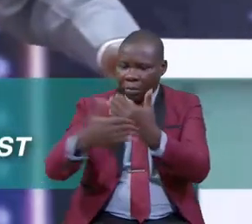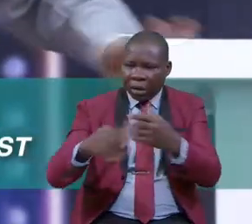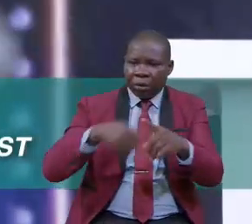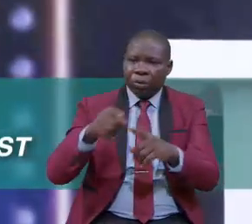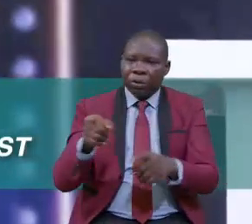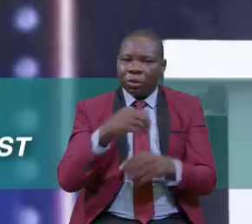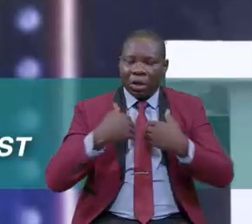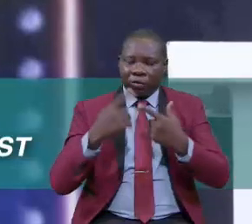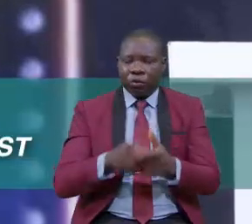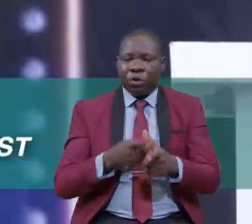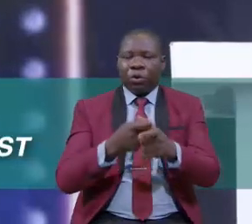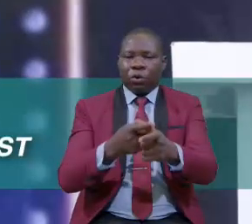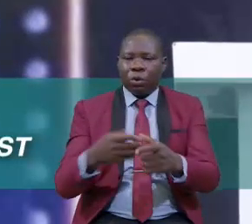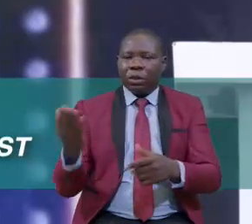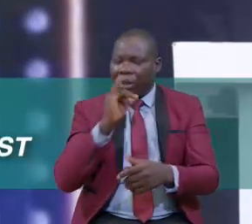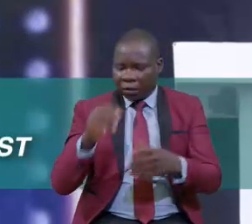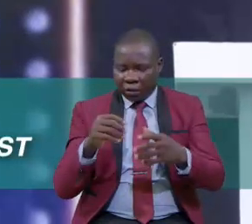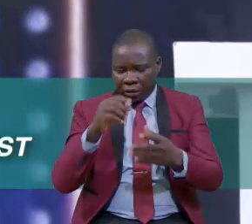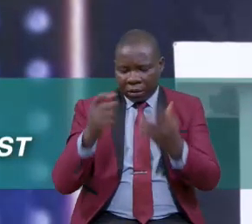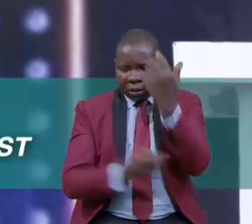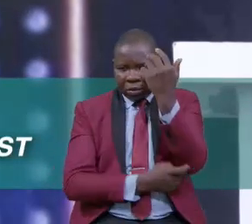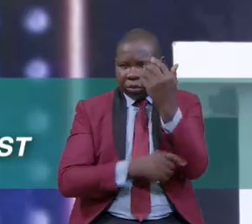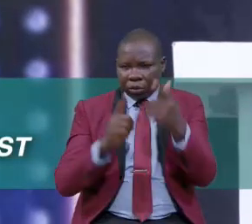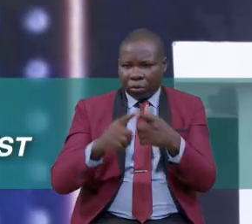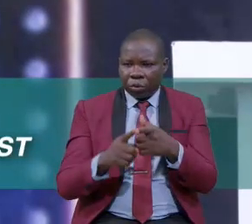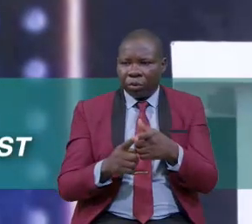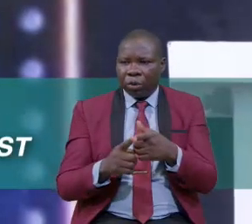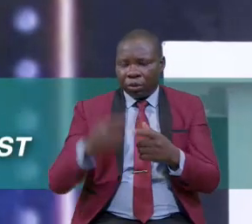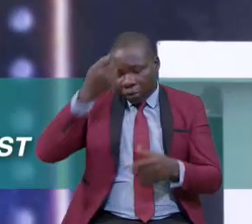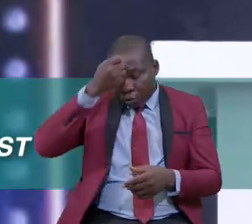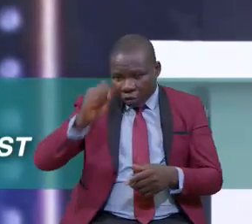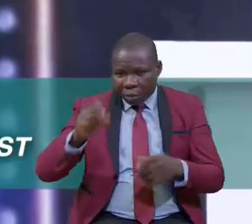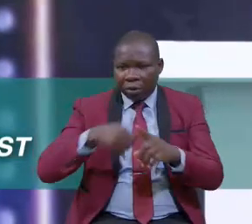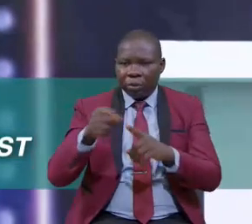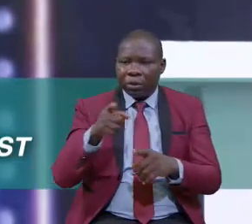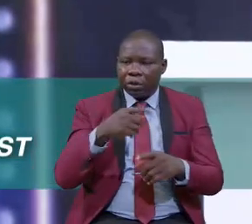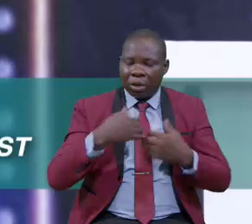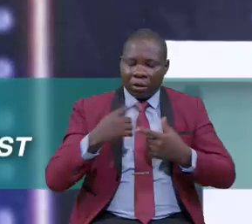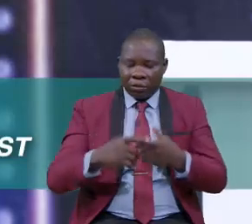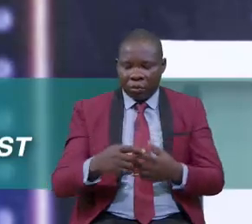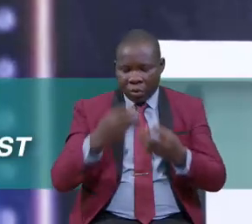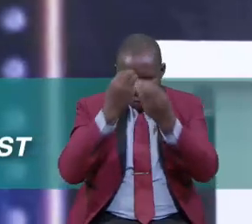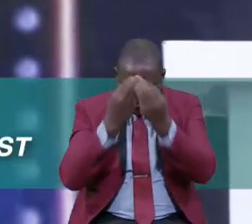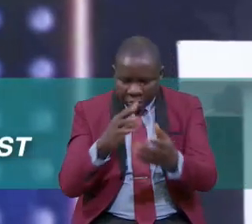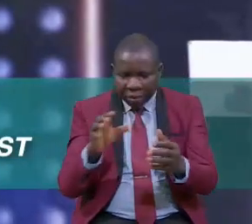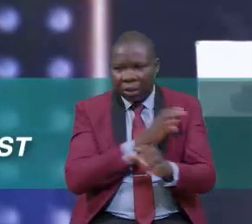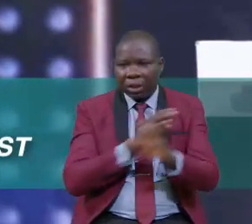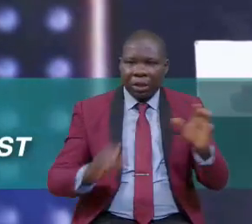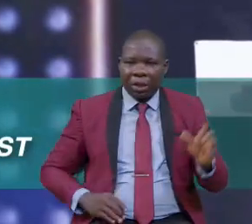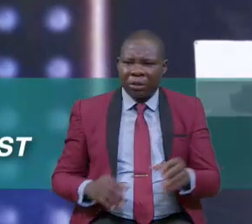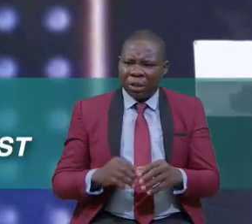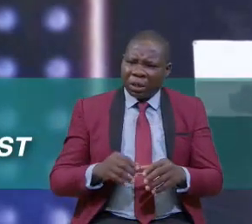There's temptation that will say, this is too much now. Look at your age. This is too much. Not the other time you went there, you